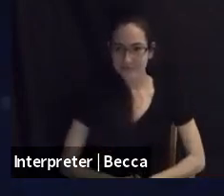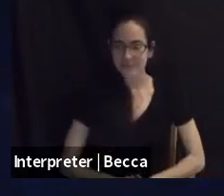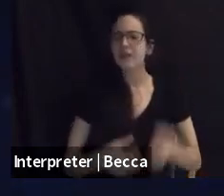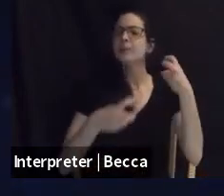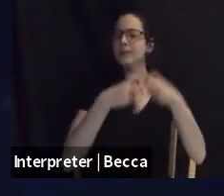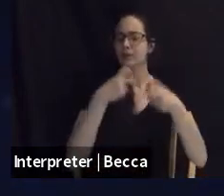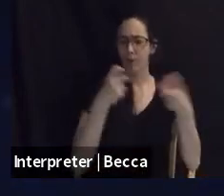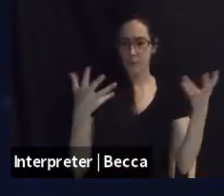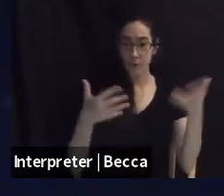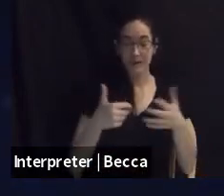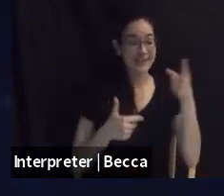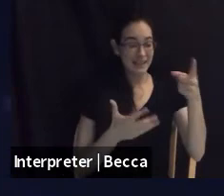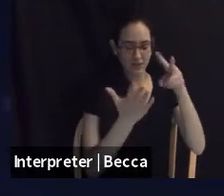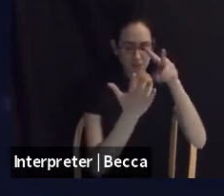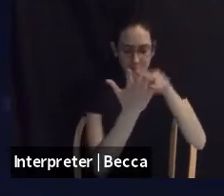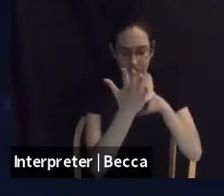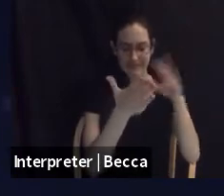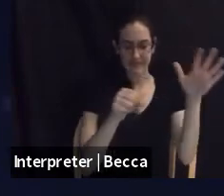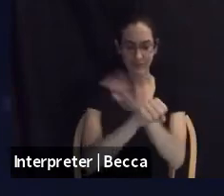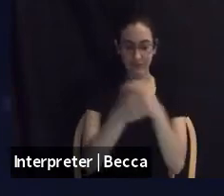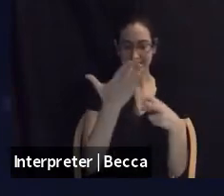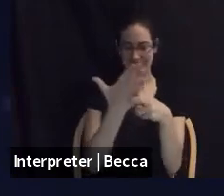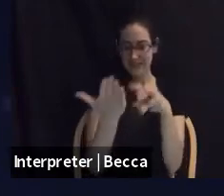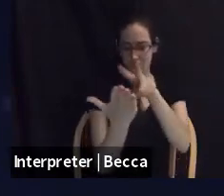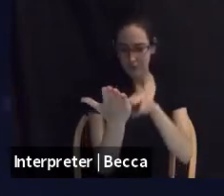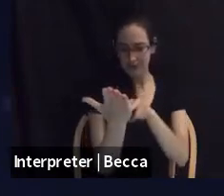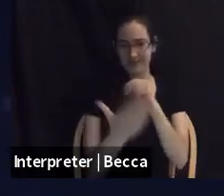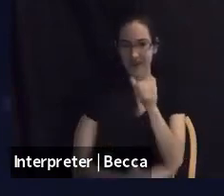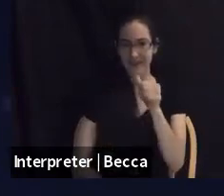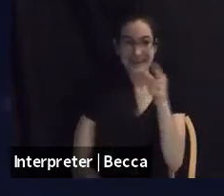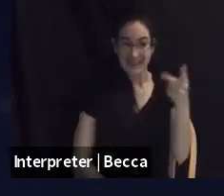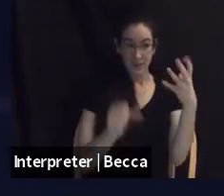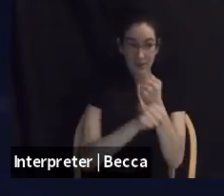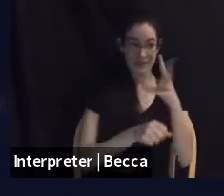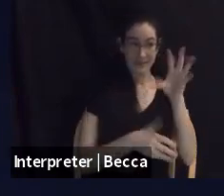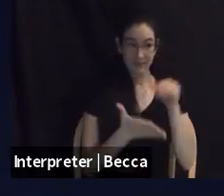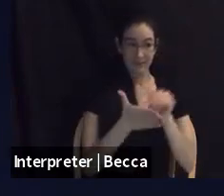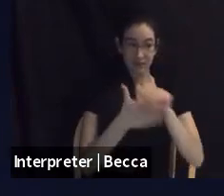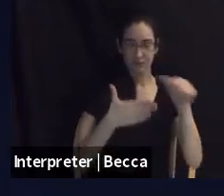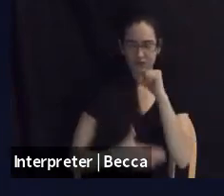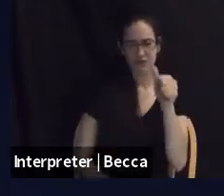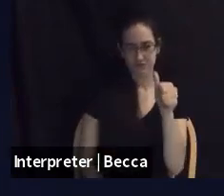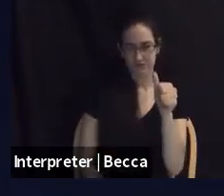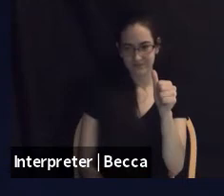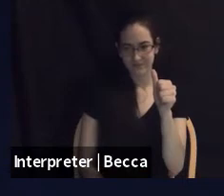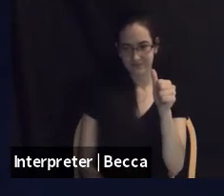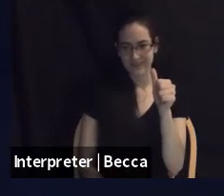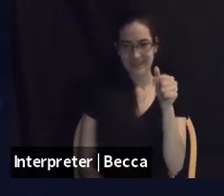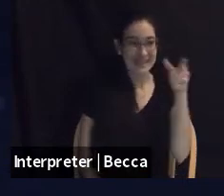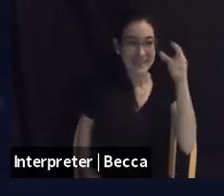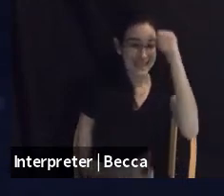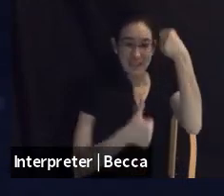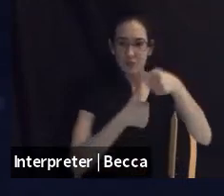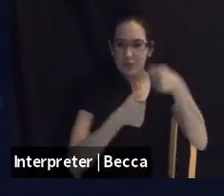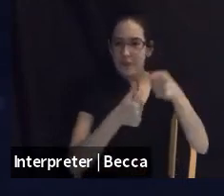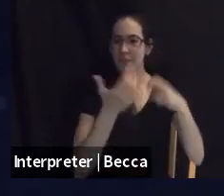he didn't read the actual ticket. He didn't win $50,000. He didn't even remember the ticket that he